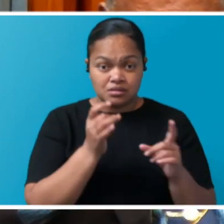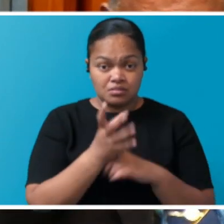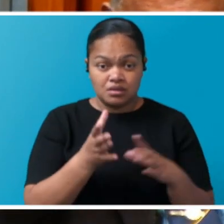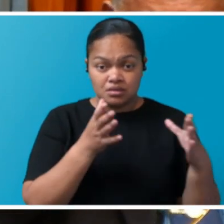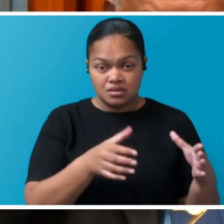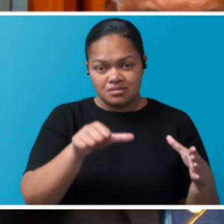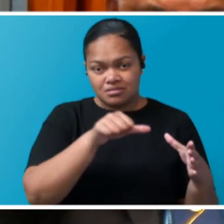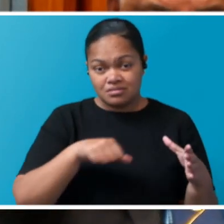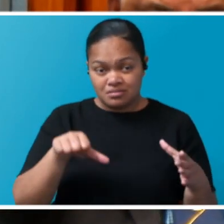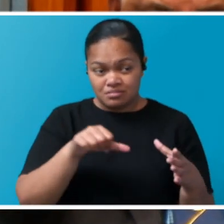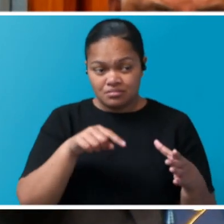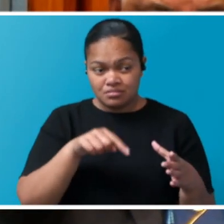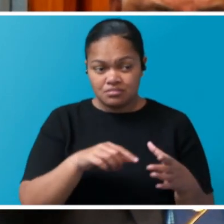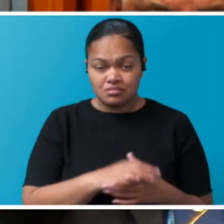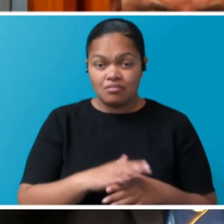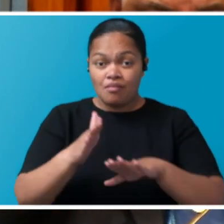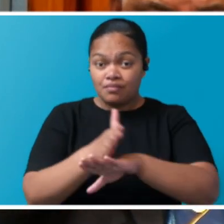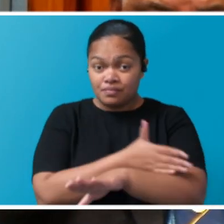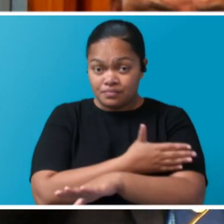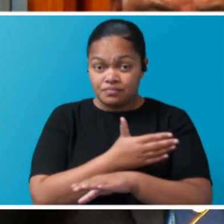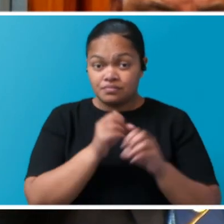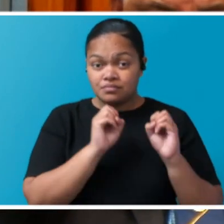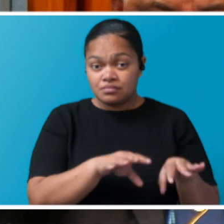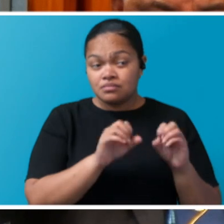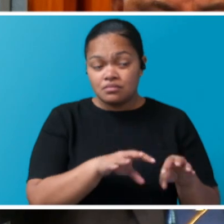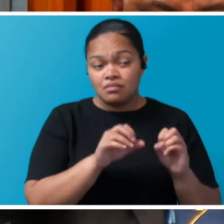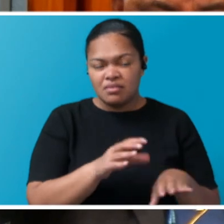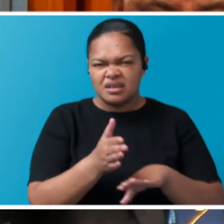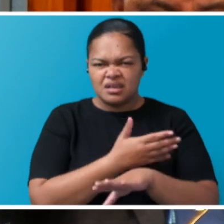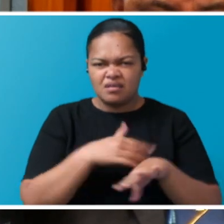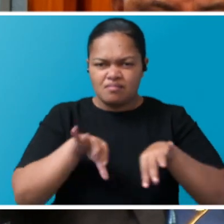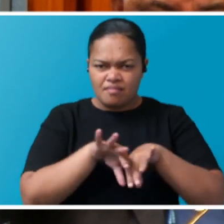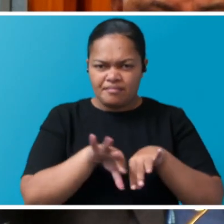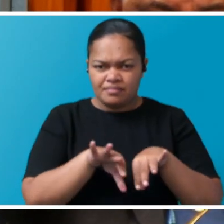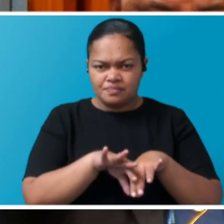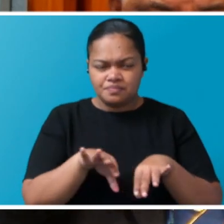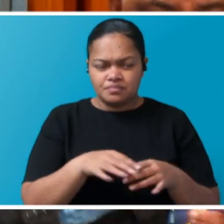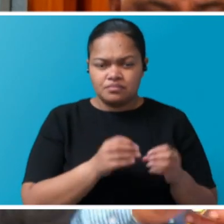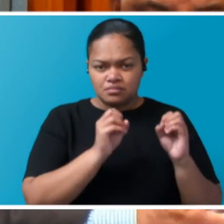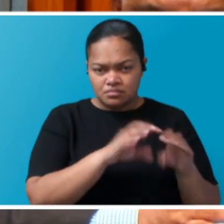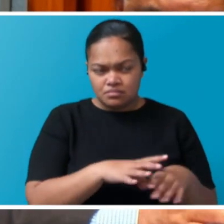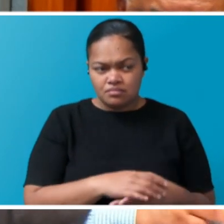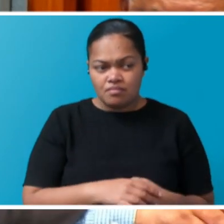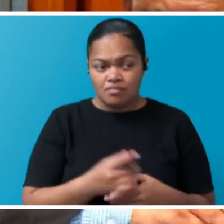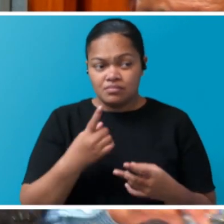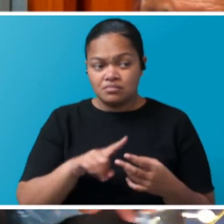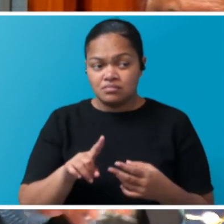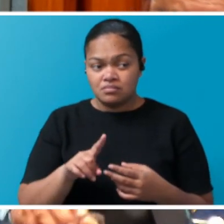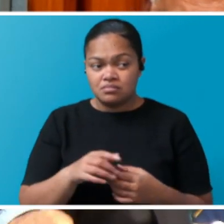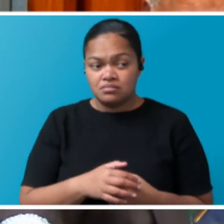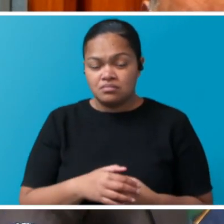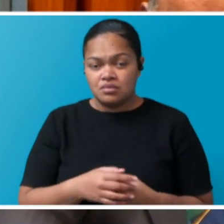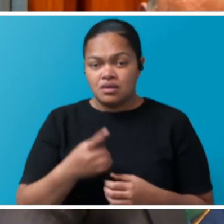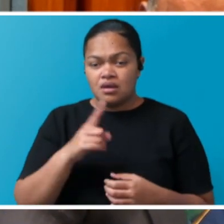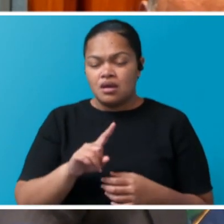area, a green waste disposal and chipping area, and a composting